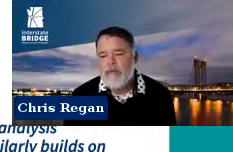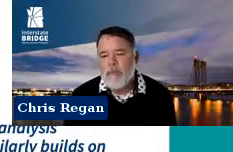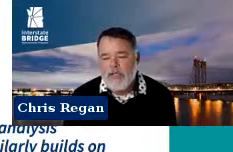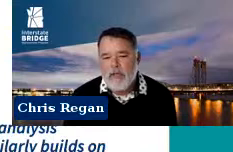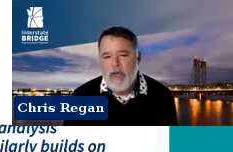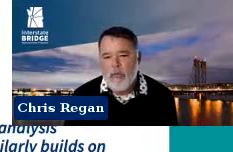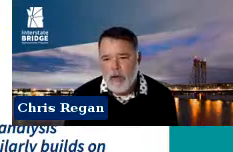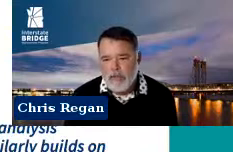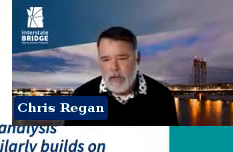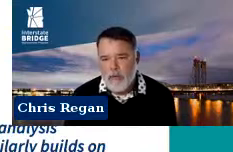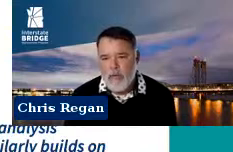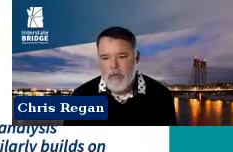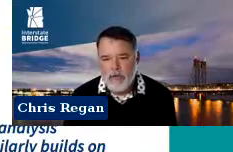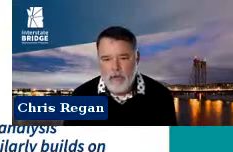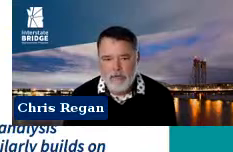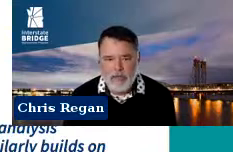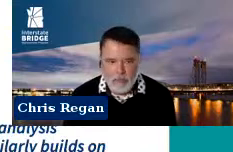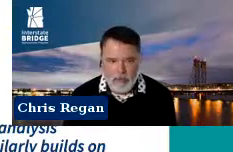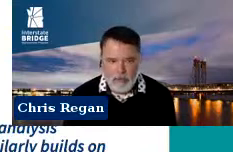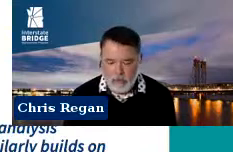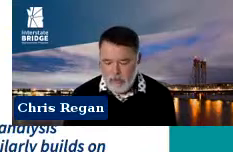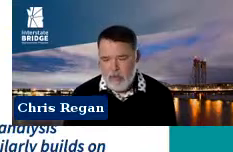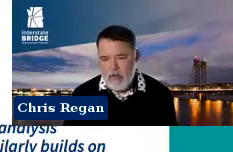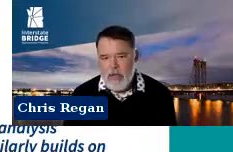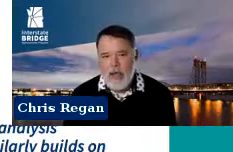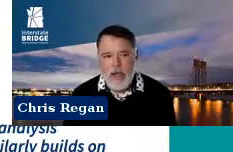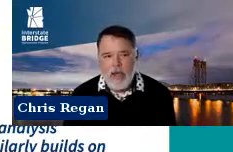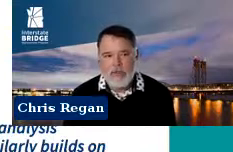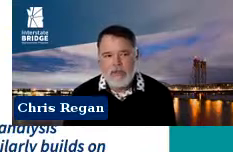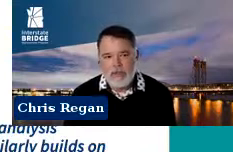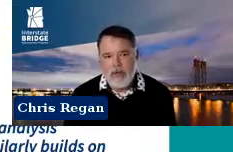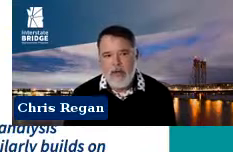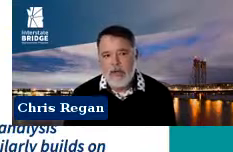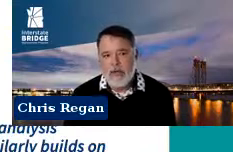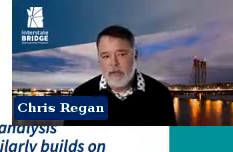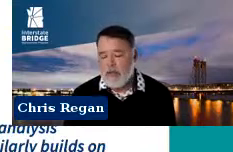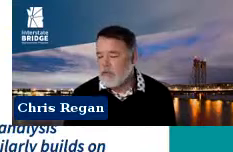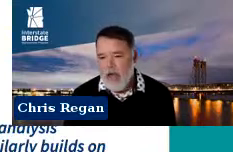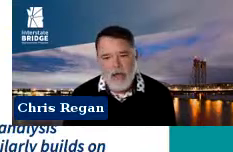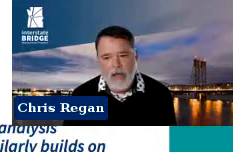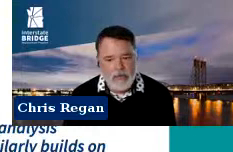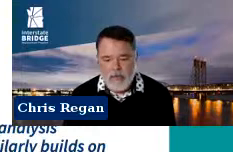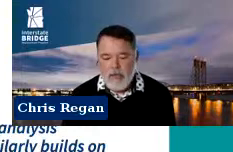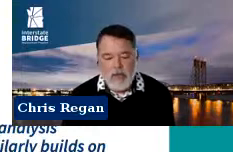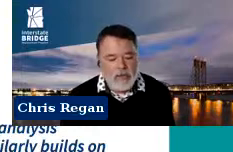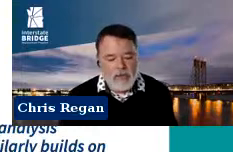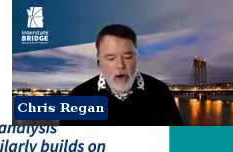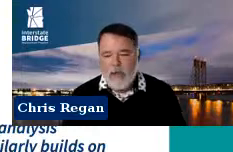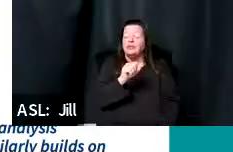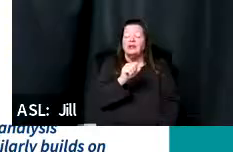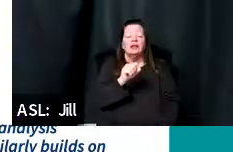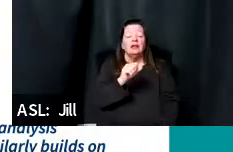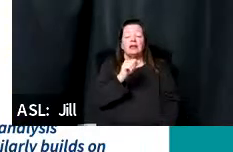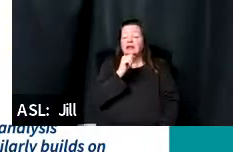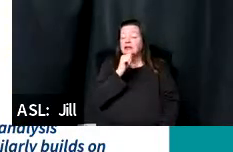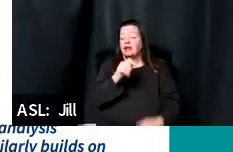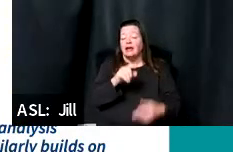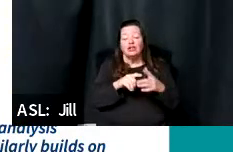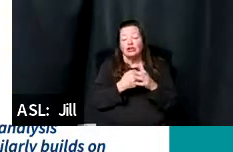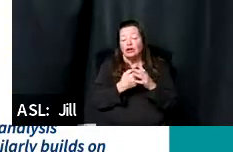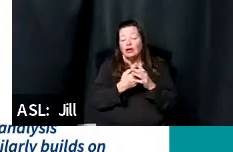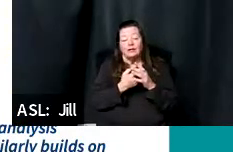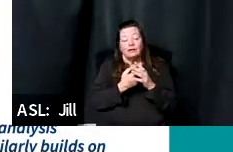the information that we are studying within our draft supplemental EIS is not starting from